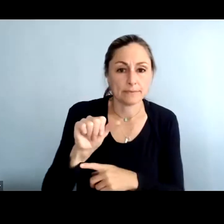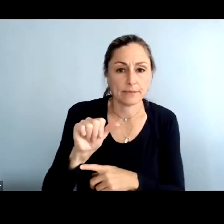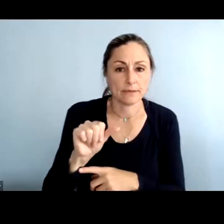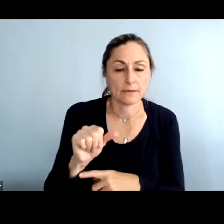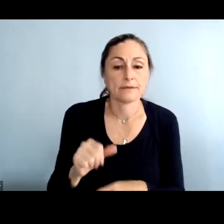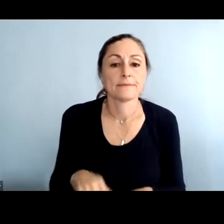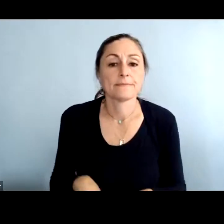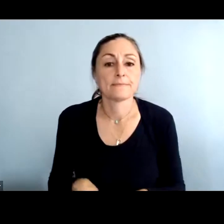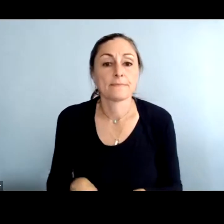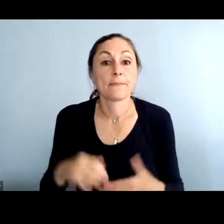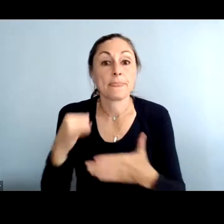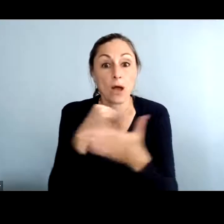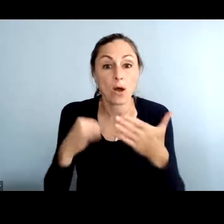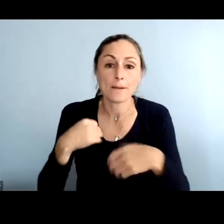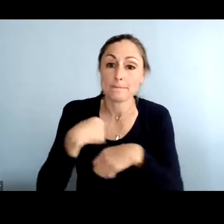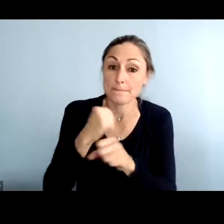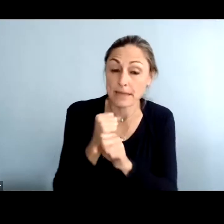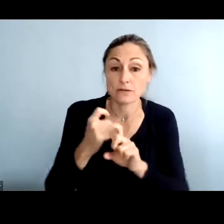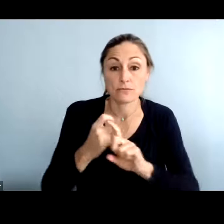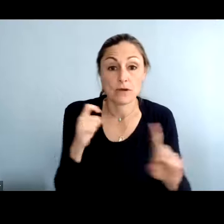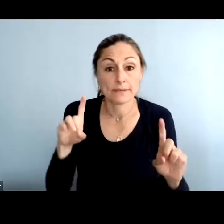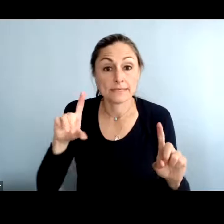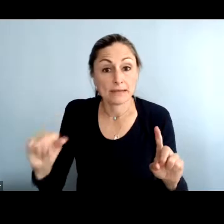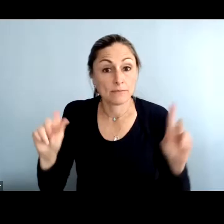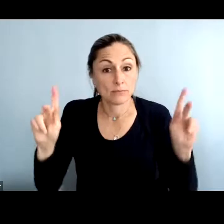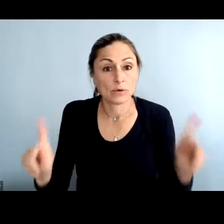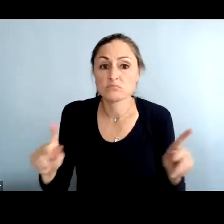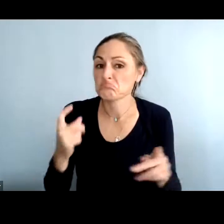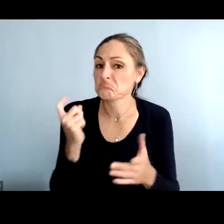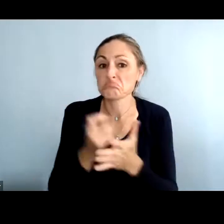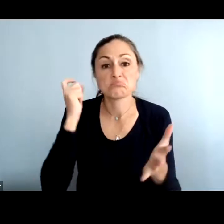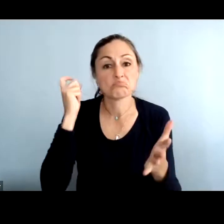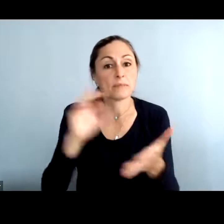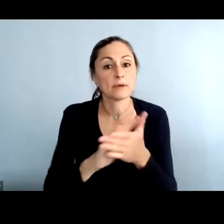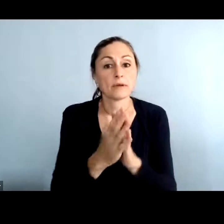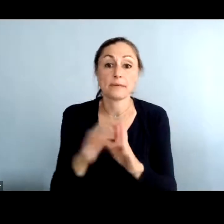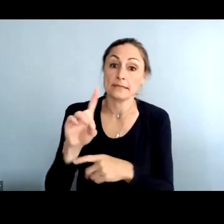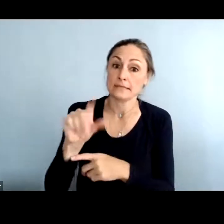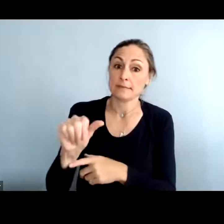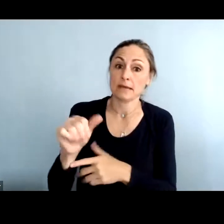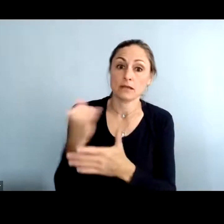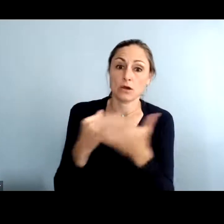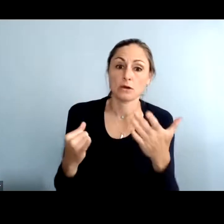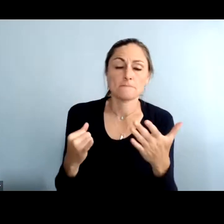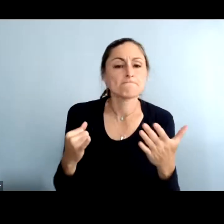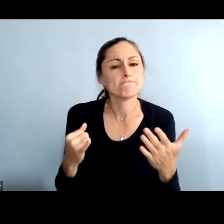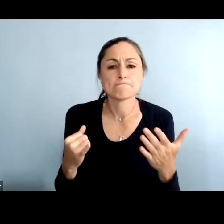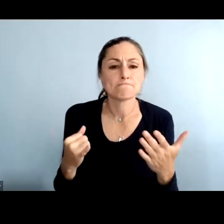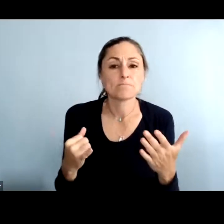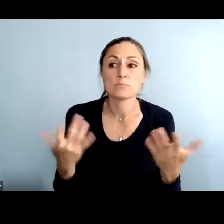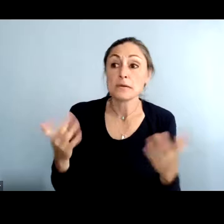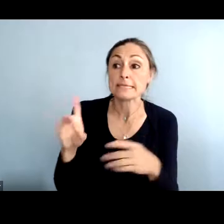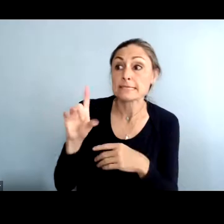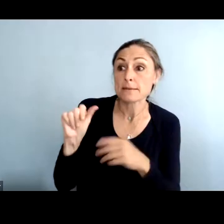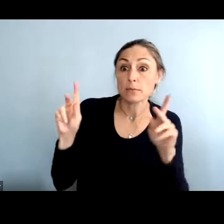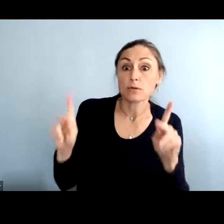Art made by a disabled person does not automatically become disability art just because it's done by a disabled